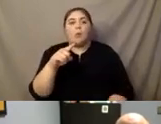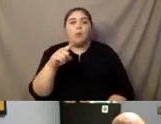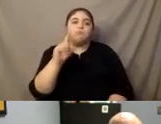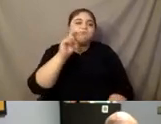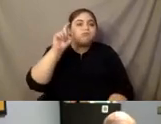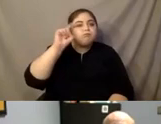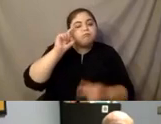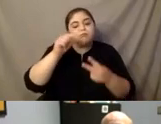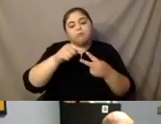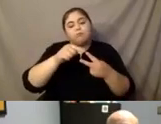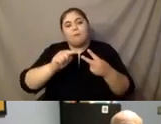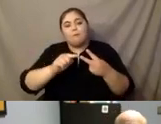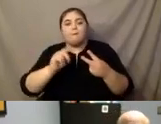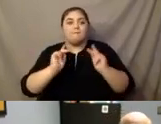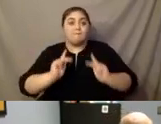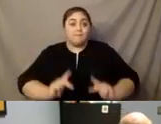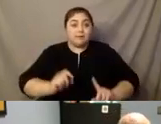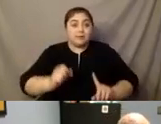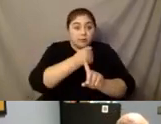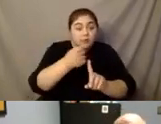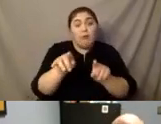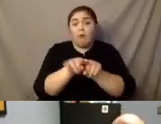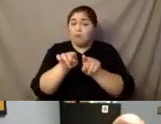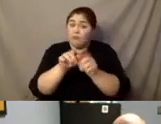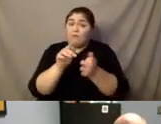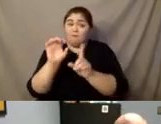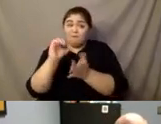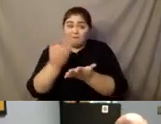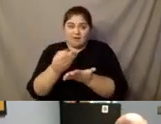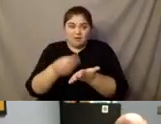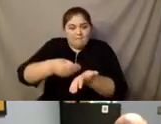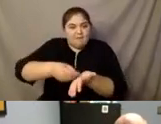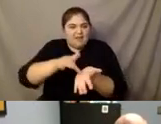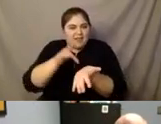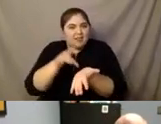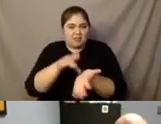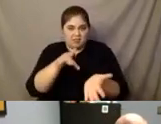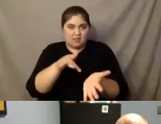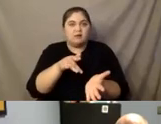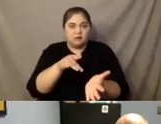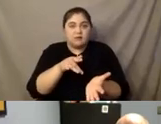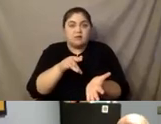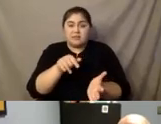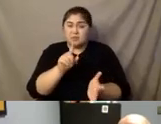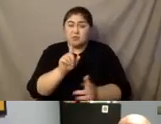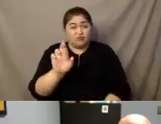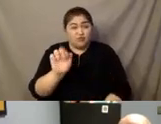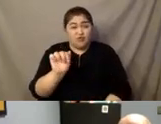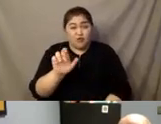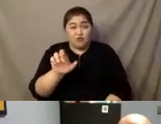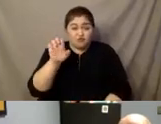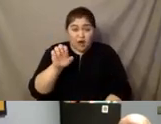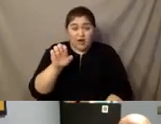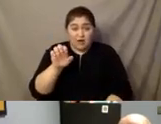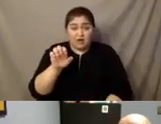sexual, physical abuse cases, as well as financial cases. It's very rare, actually, that just one